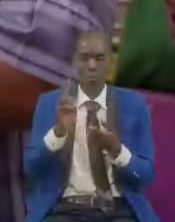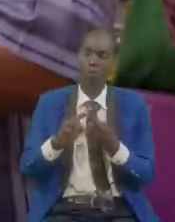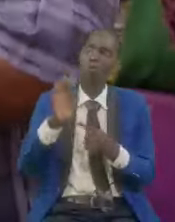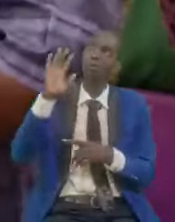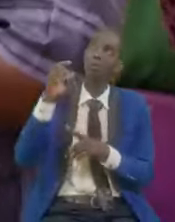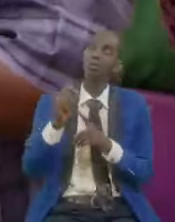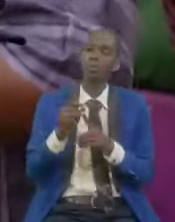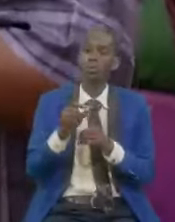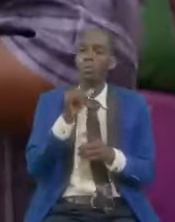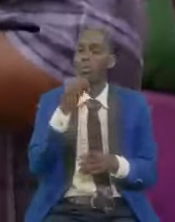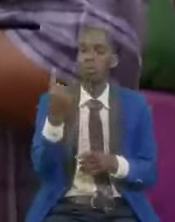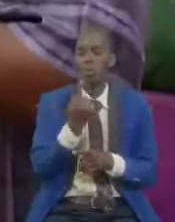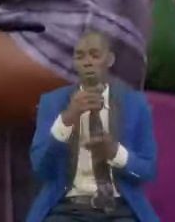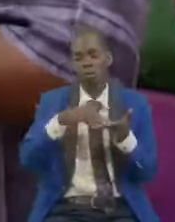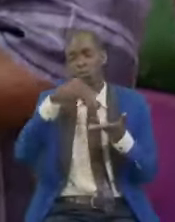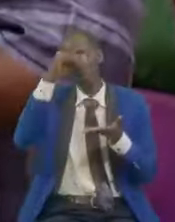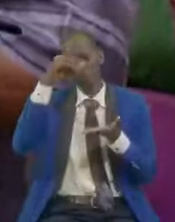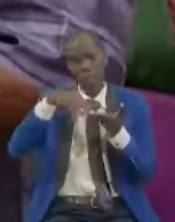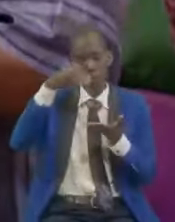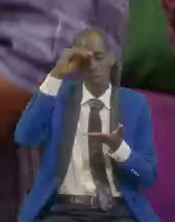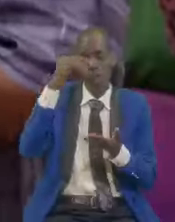not hearers only,